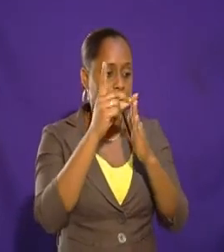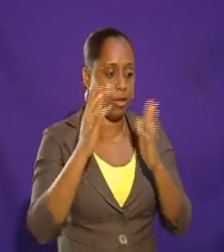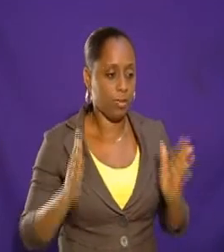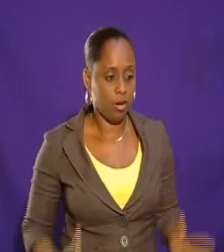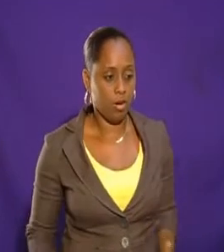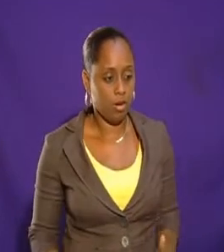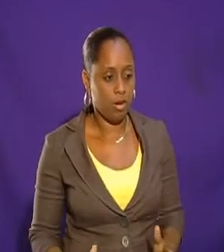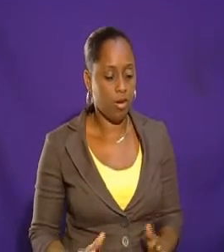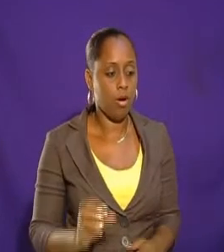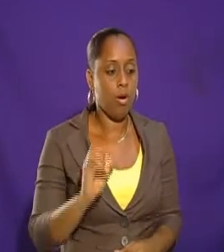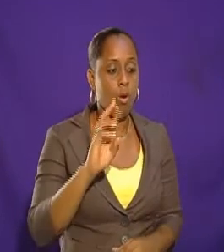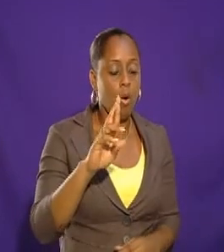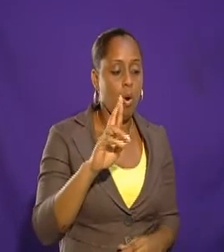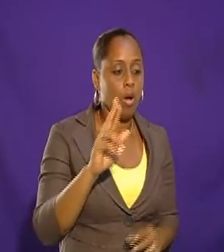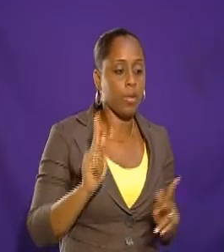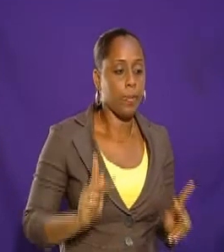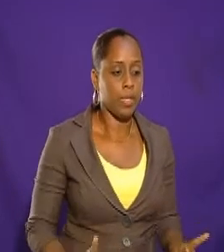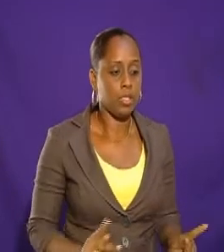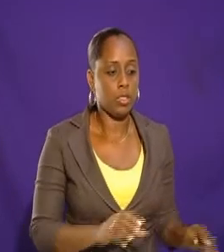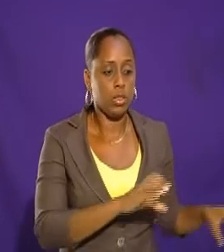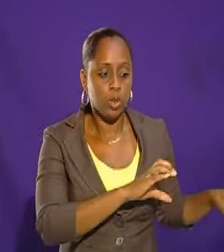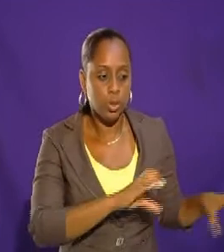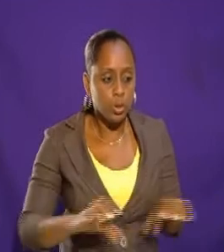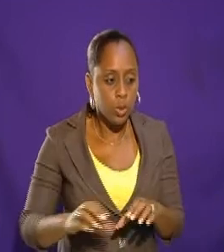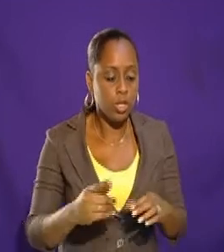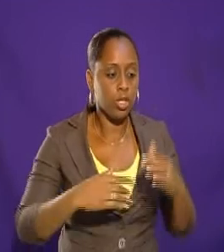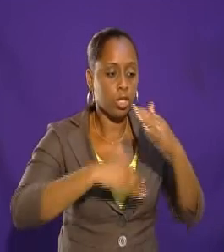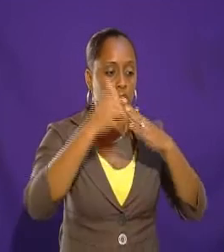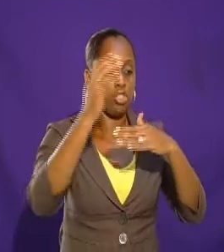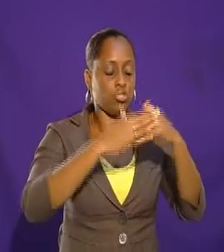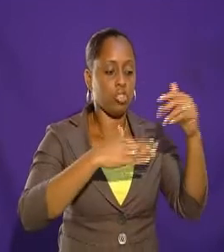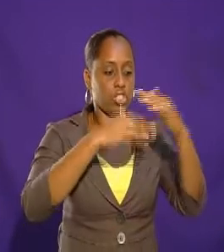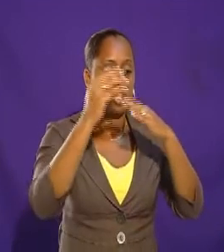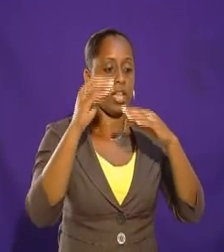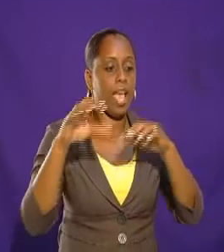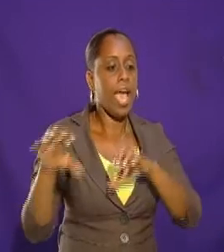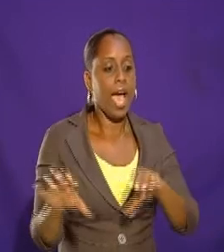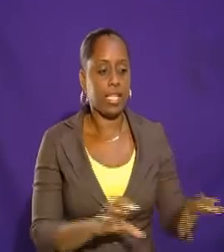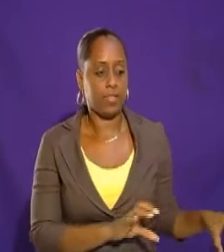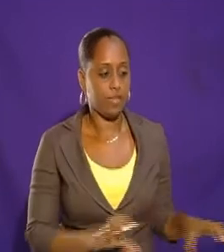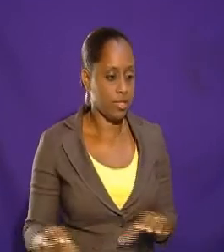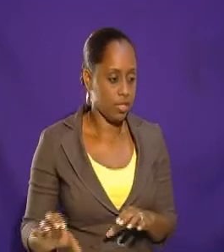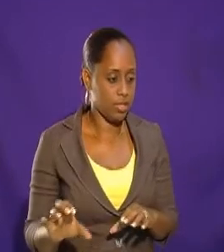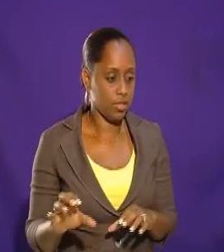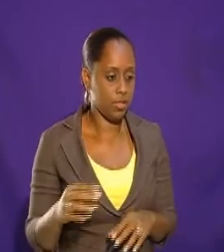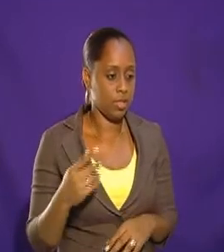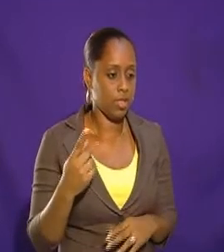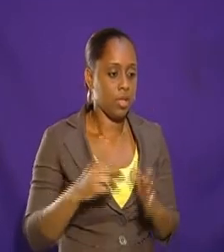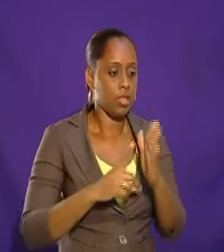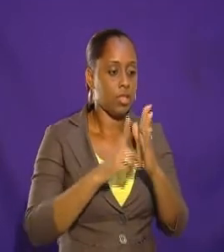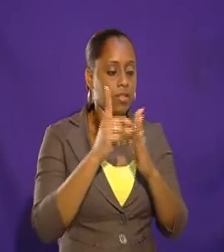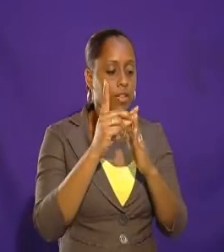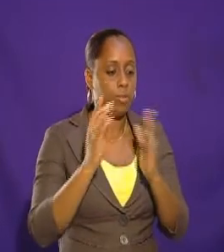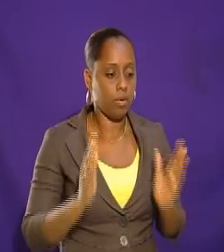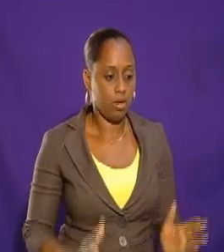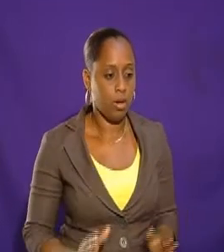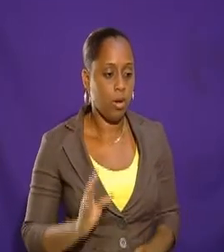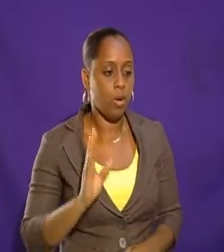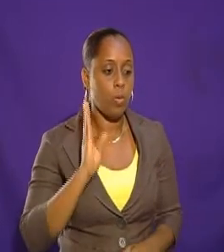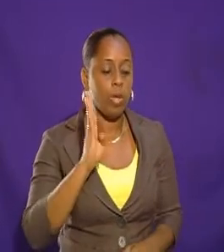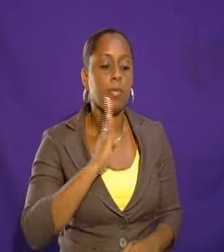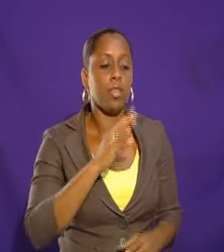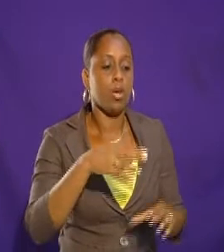person carrying out the construction-related activities. The developer will be the owner of the development.